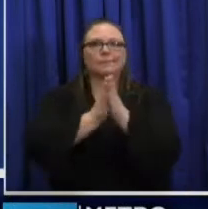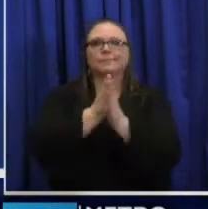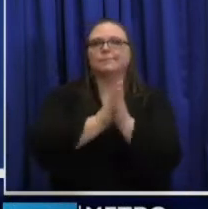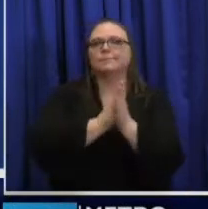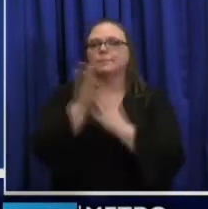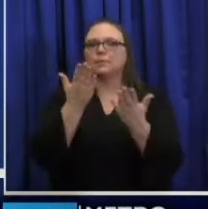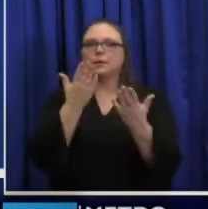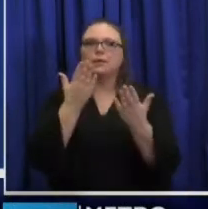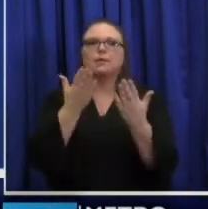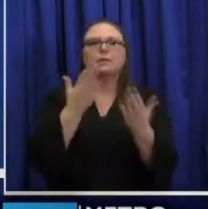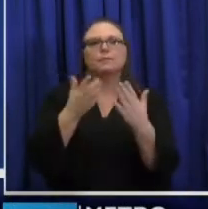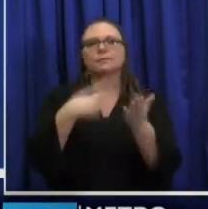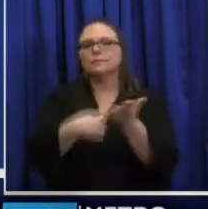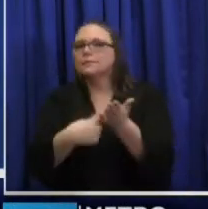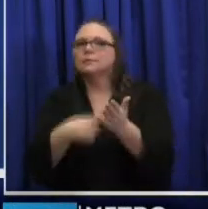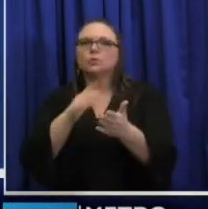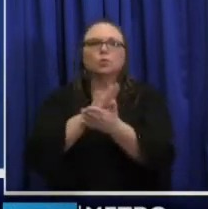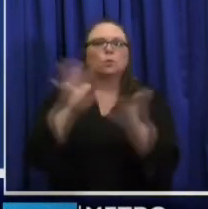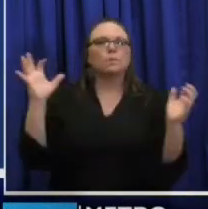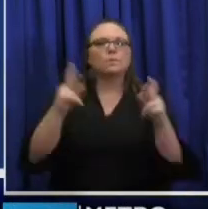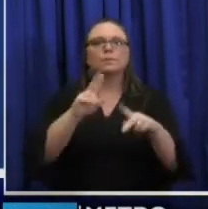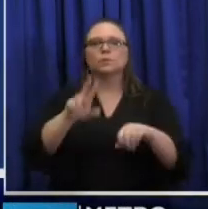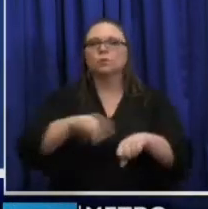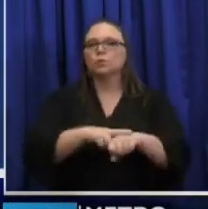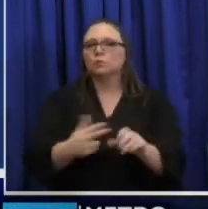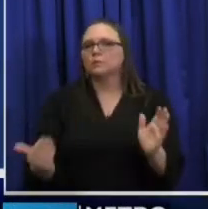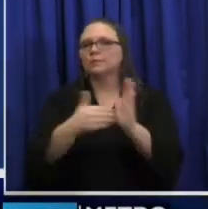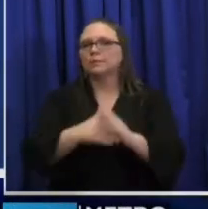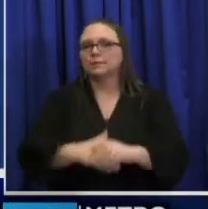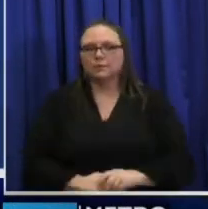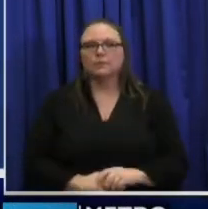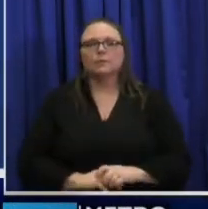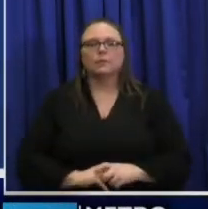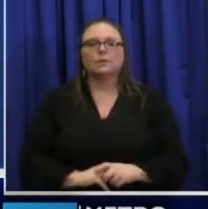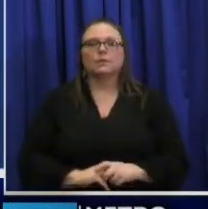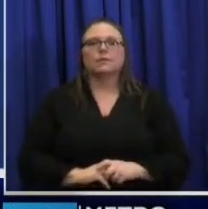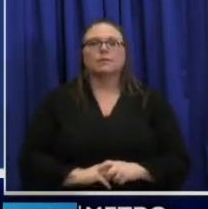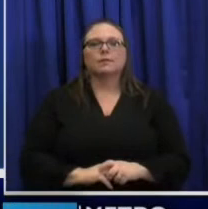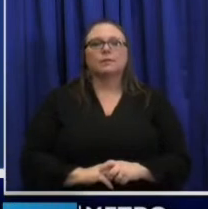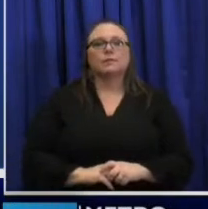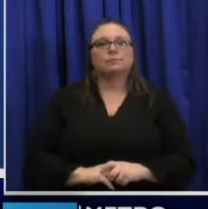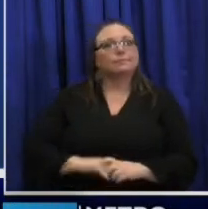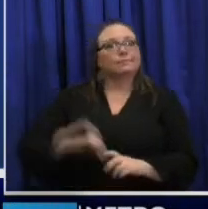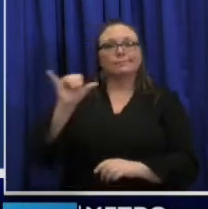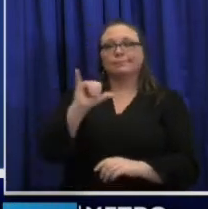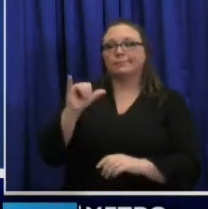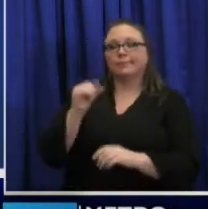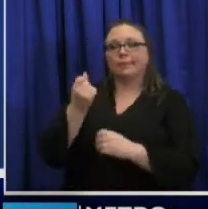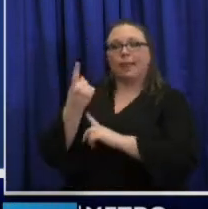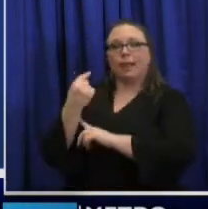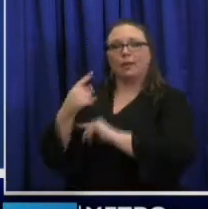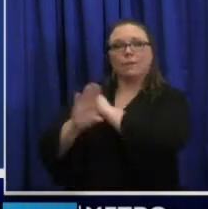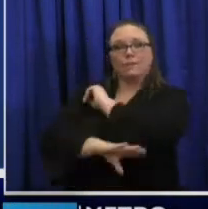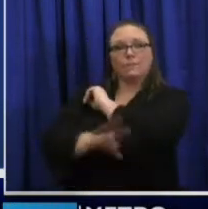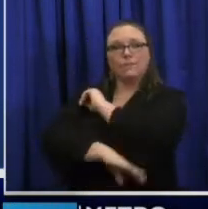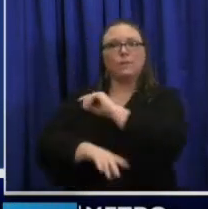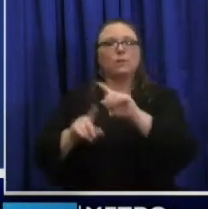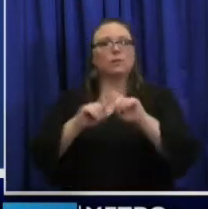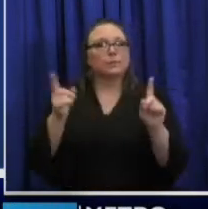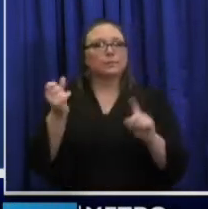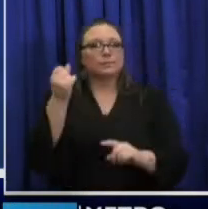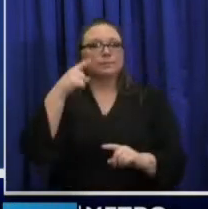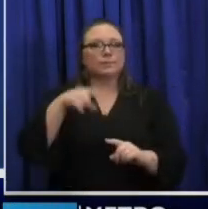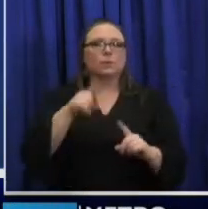getting our schools back to having a in-person option like we did last fall, but hopefully ultimately this will